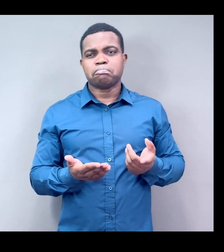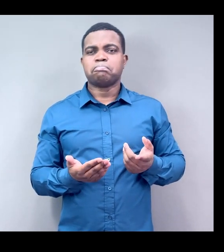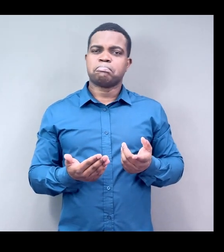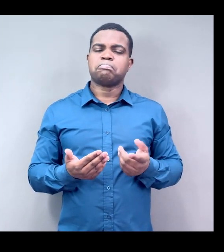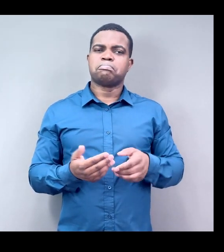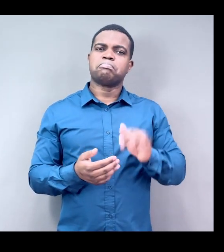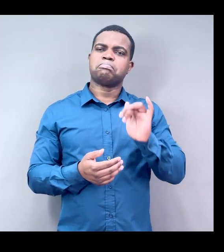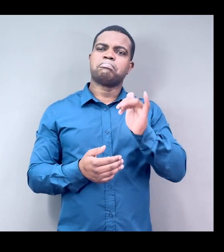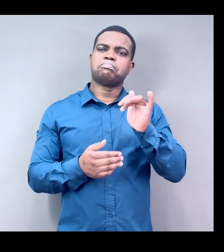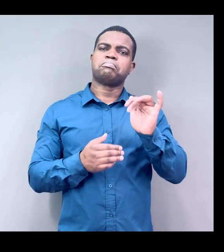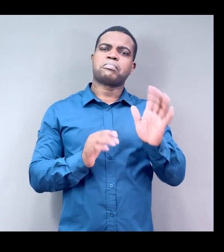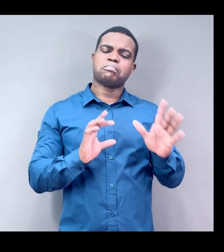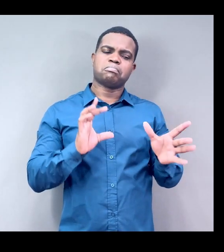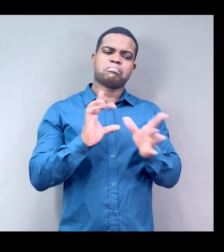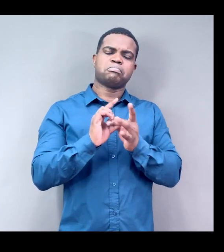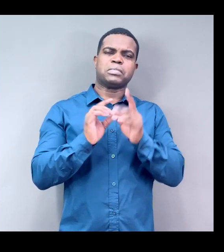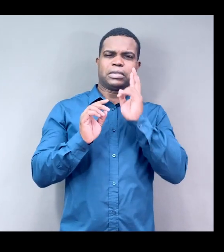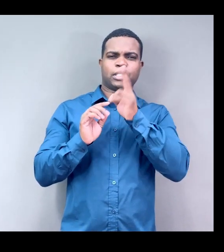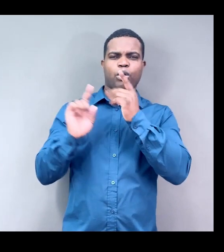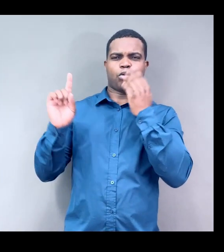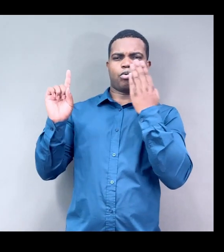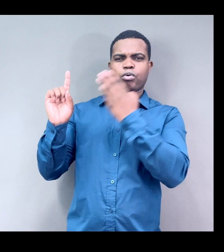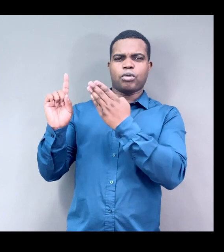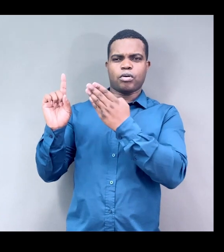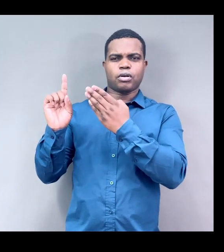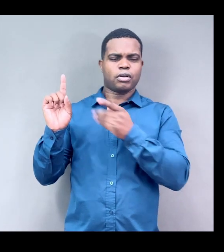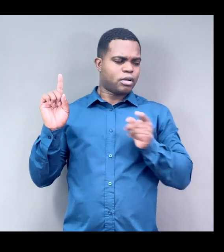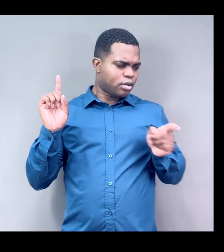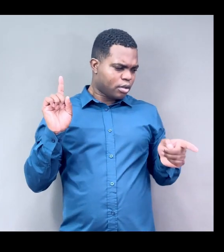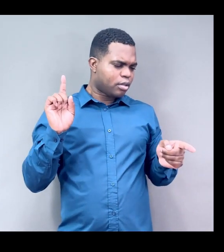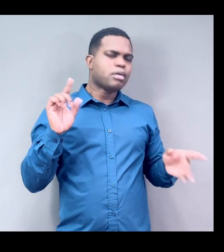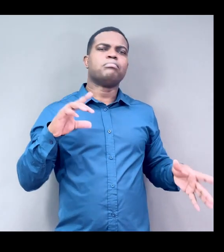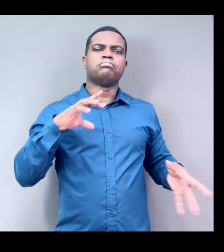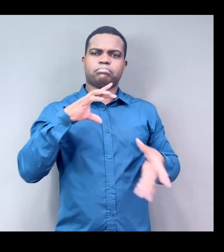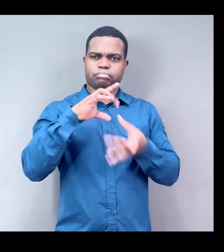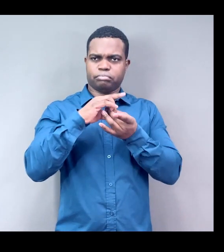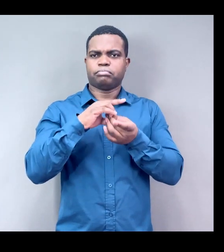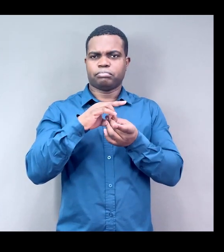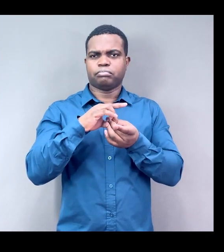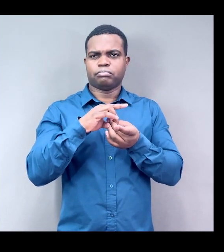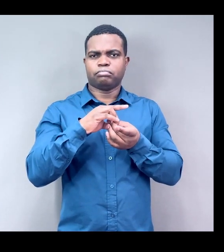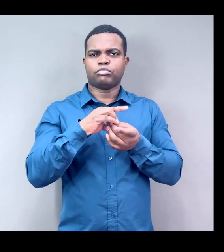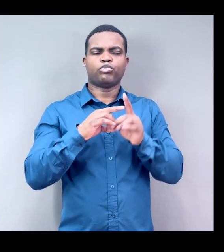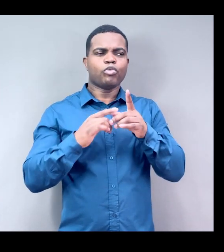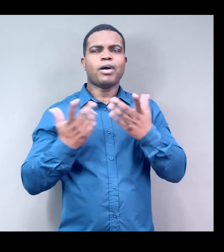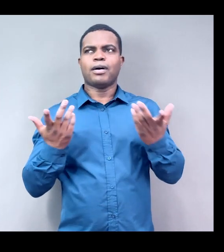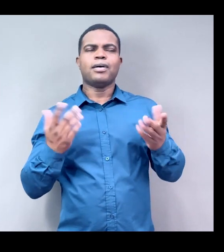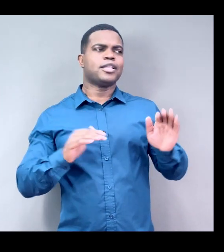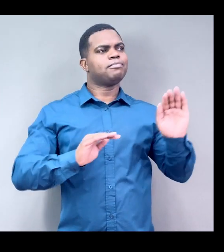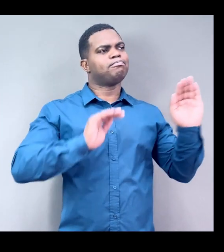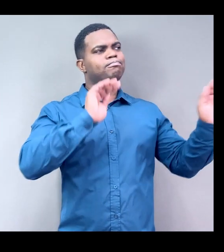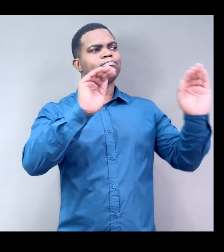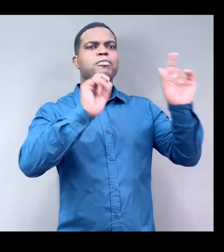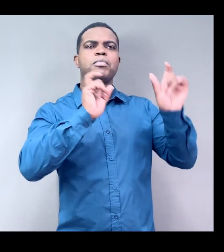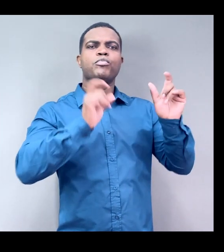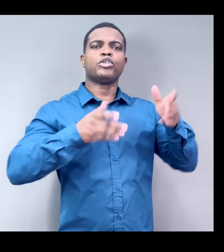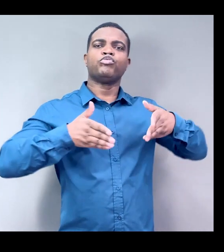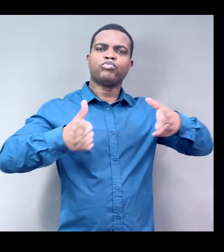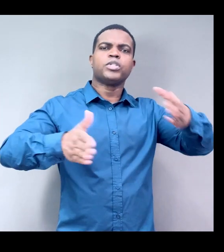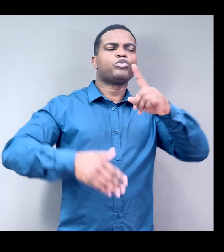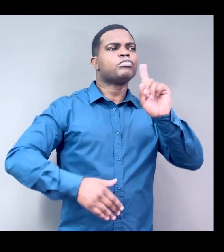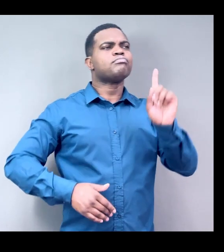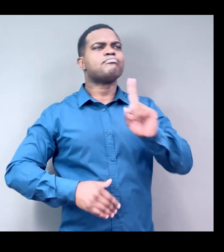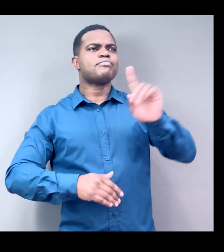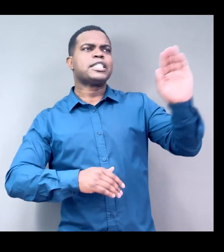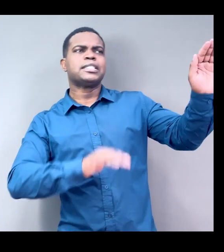realistic? Kind of. I think it is realistic, because if you look at the goal is to encourage them to vote. So